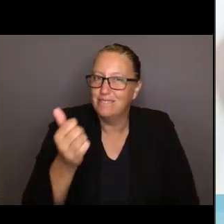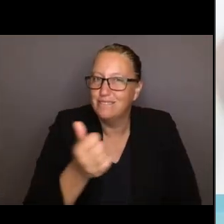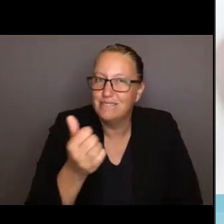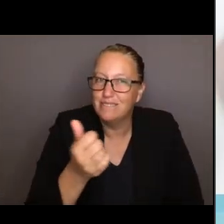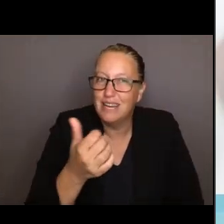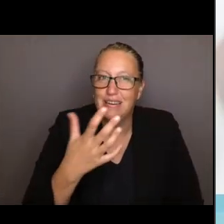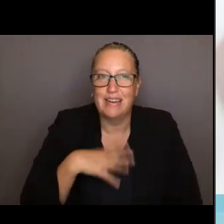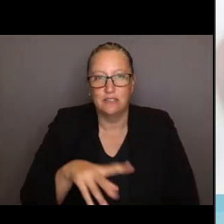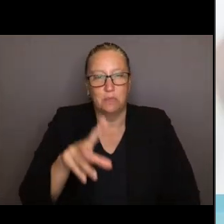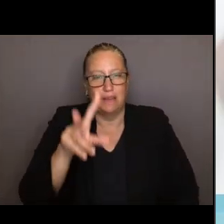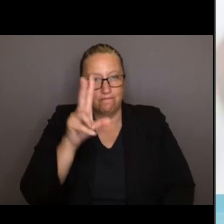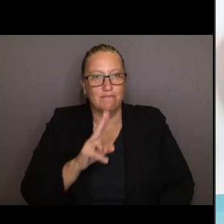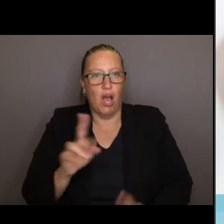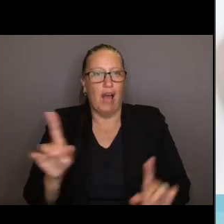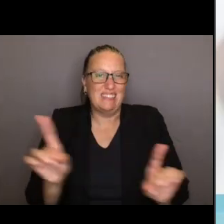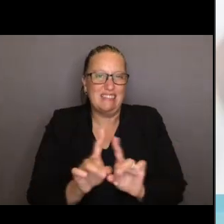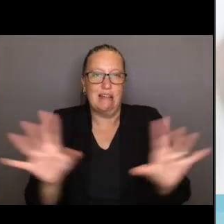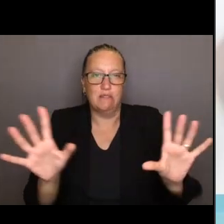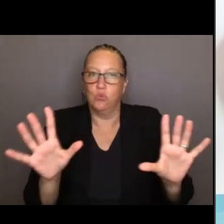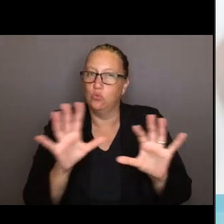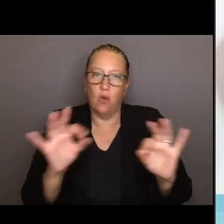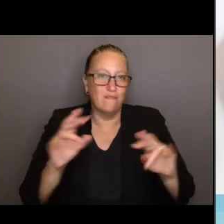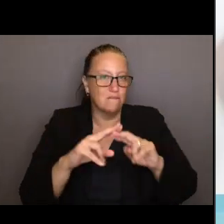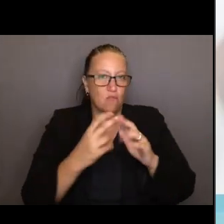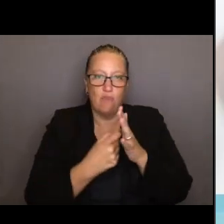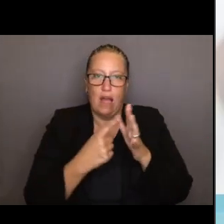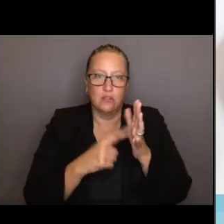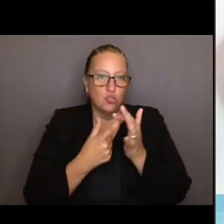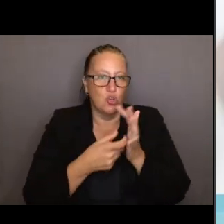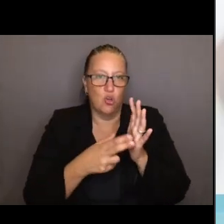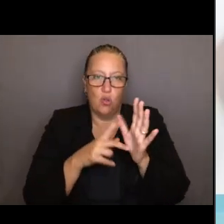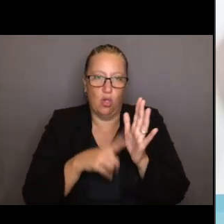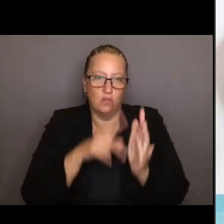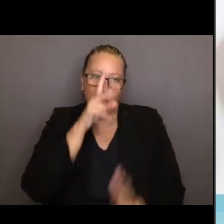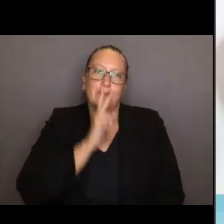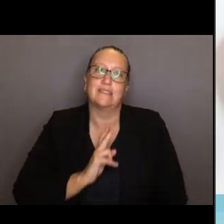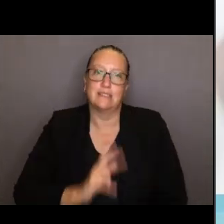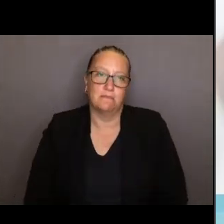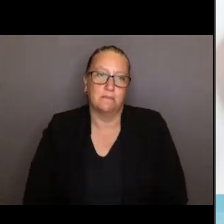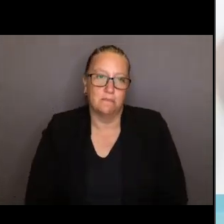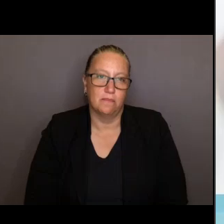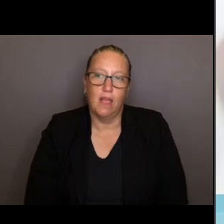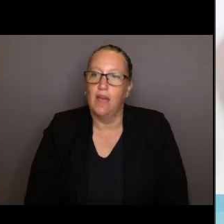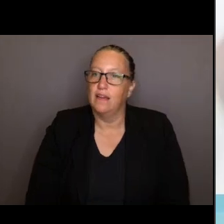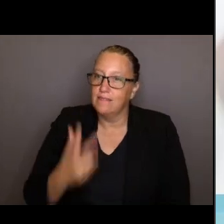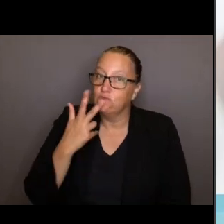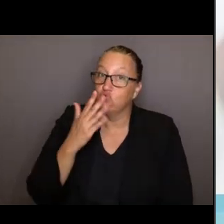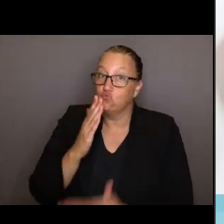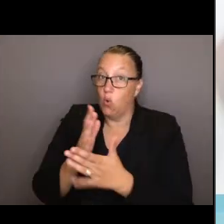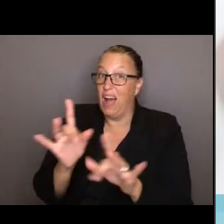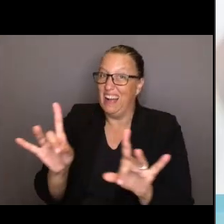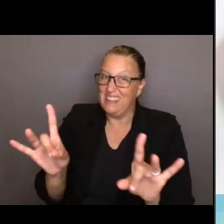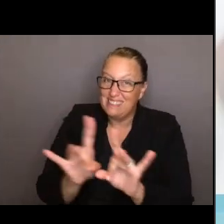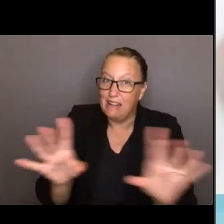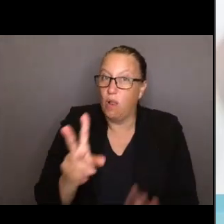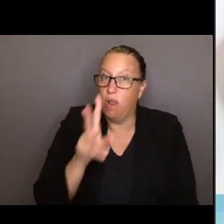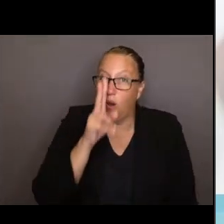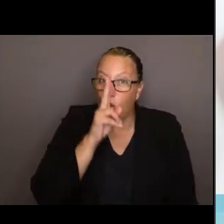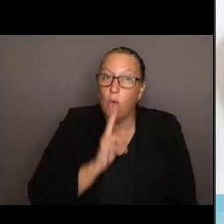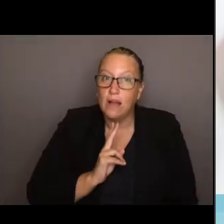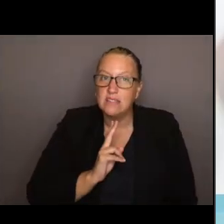identical, not fraternal twins. So if they are identical twins, then they need